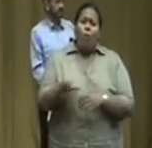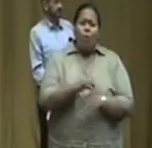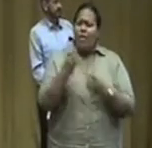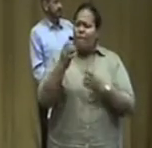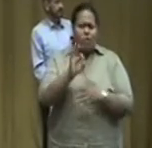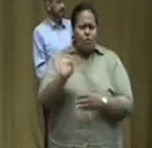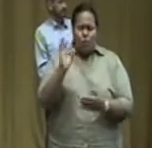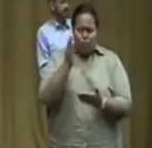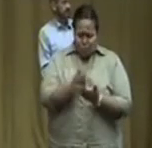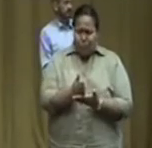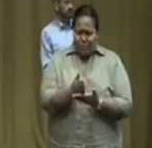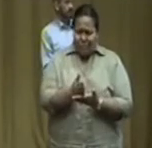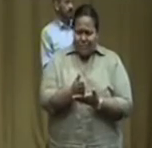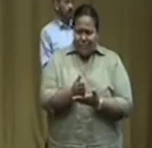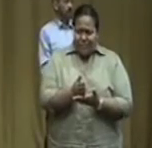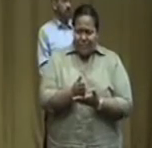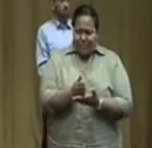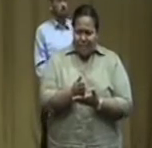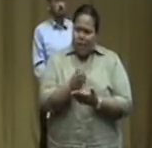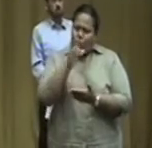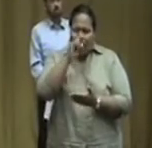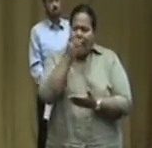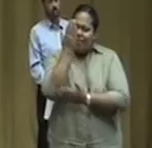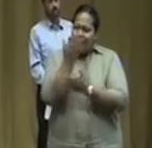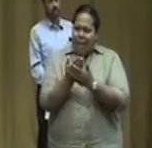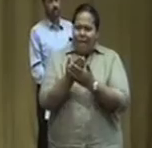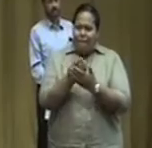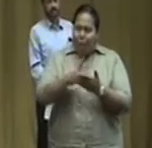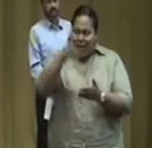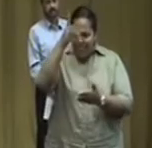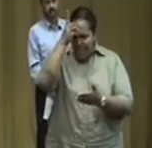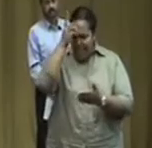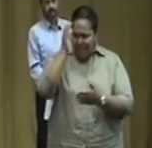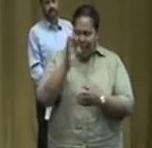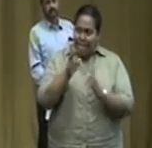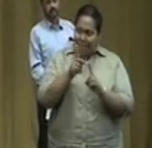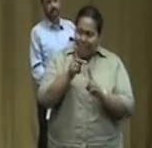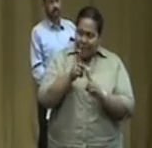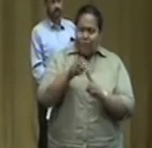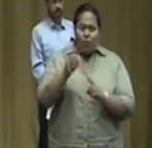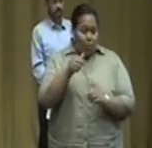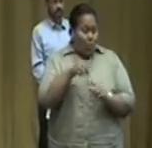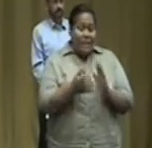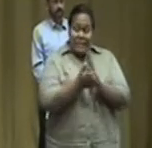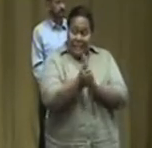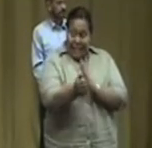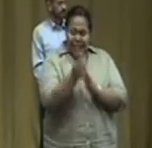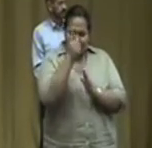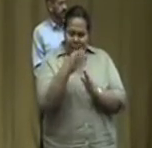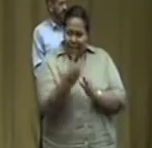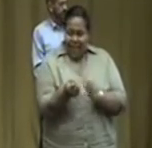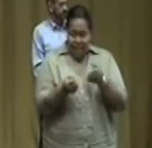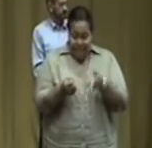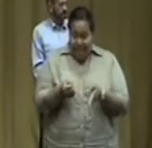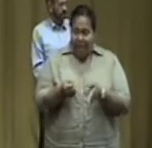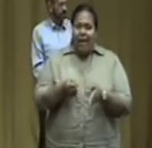credible or reliable for academic study purposes. And in fact, this is one of the skills that the Learning in a